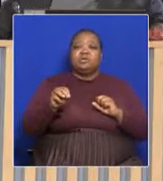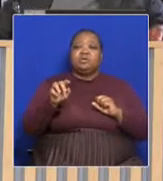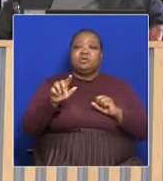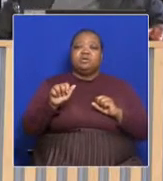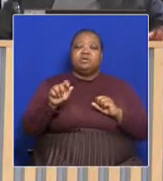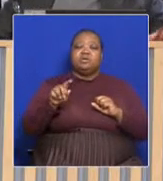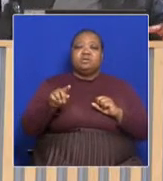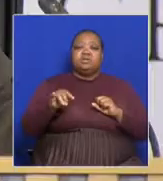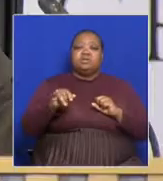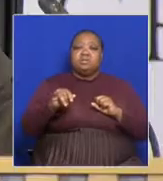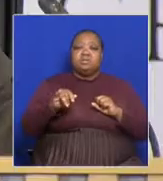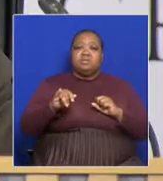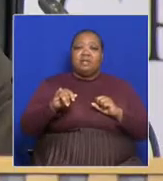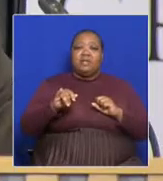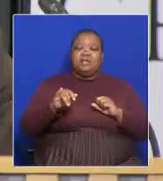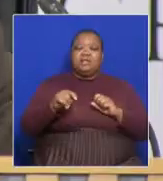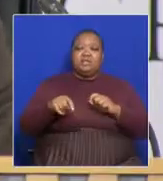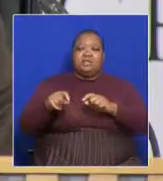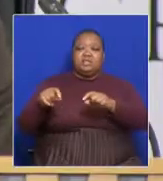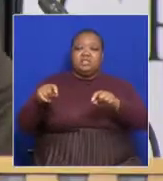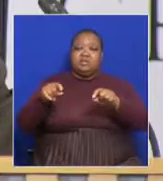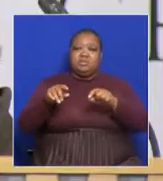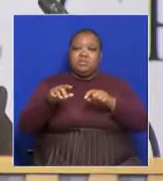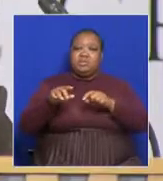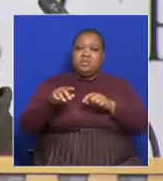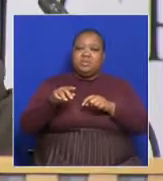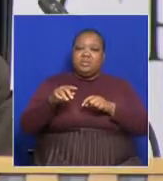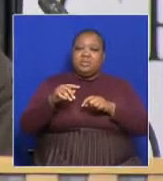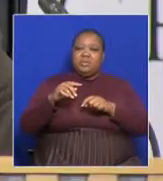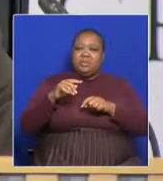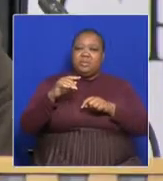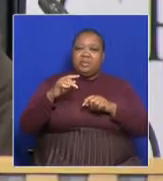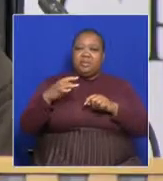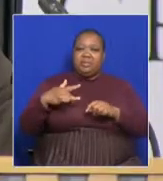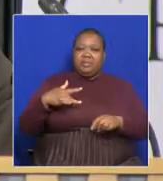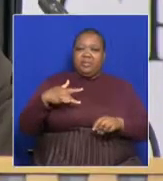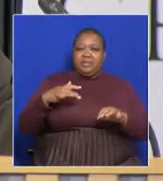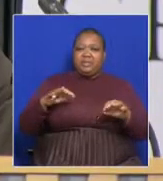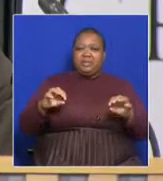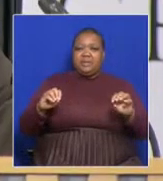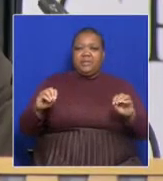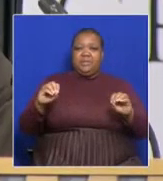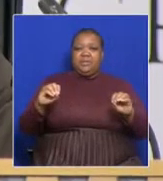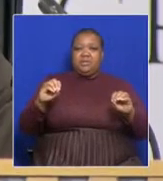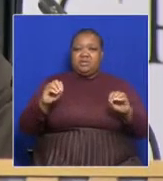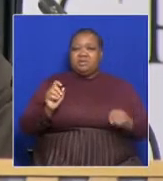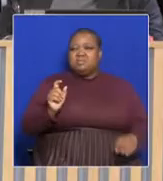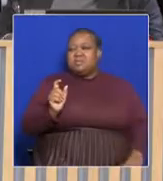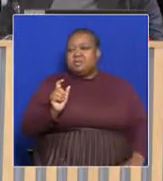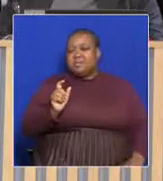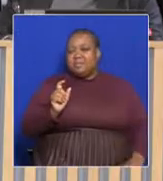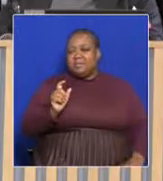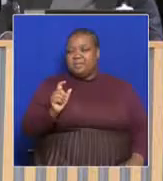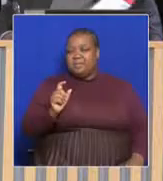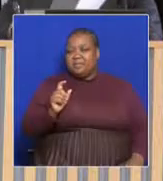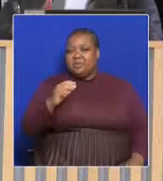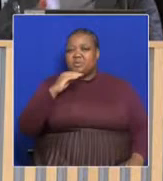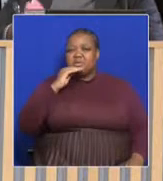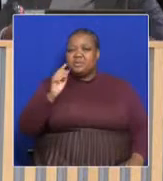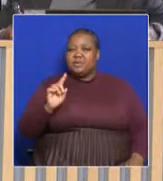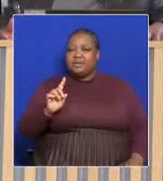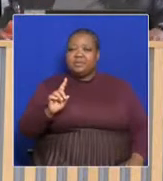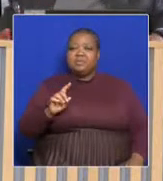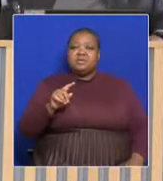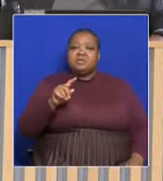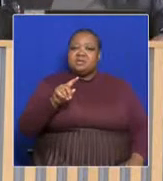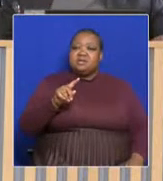unsophisticated. I will not go into what that term means. I should rather only have